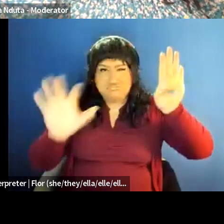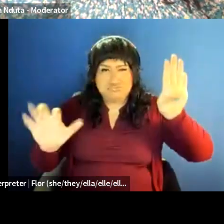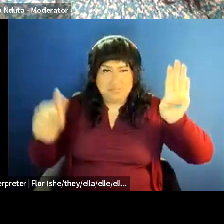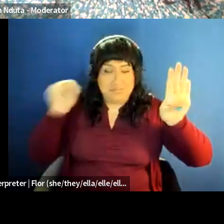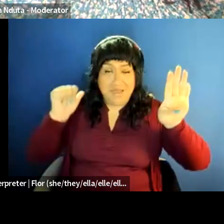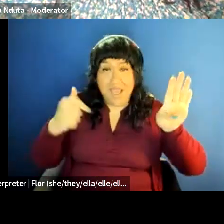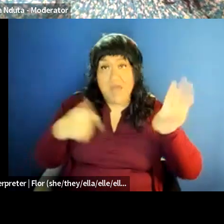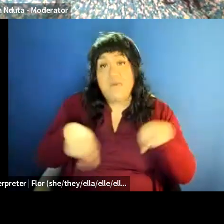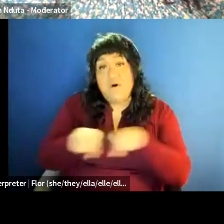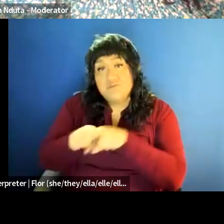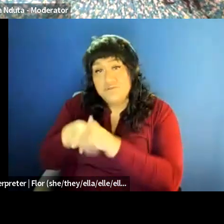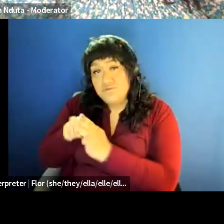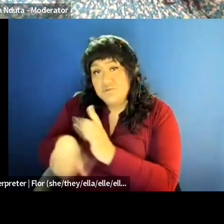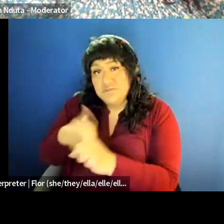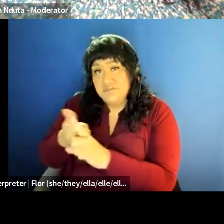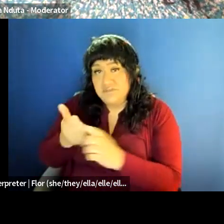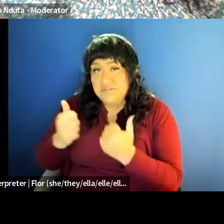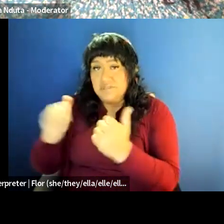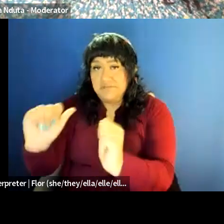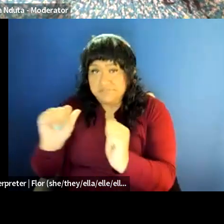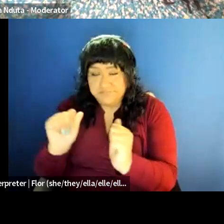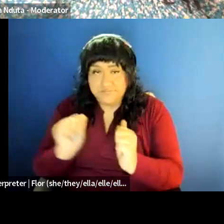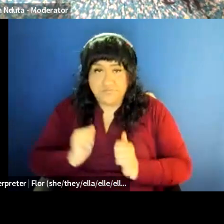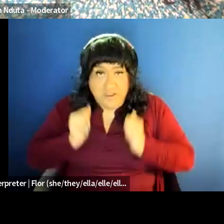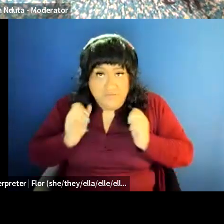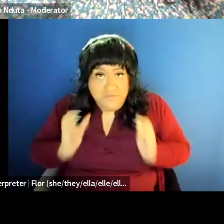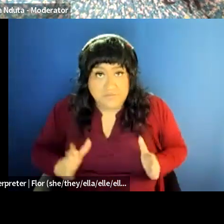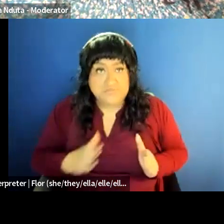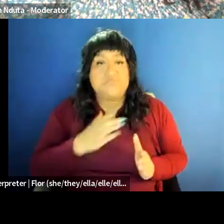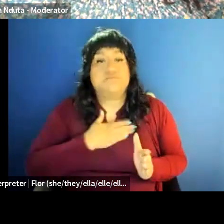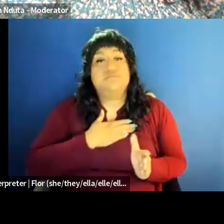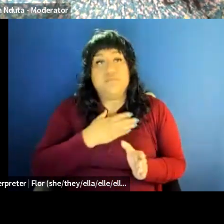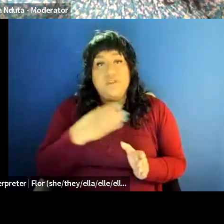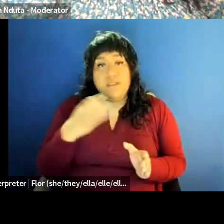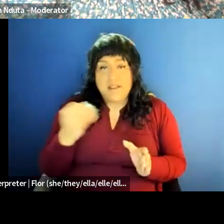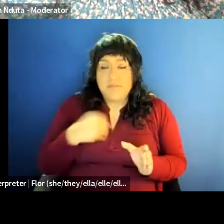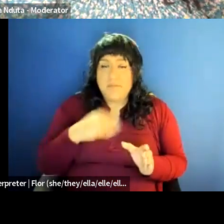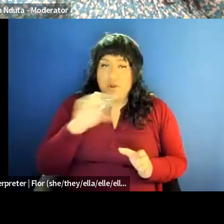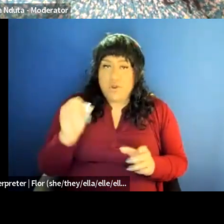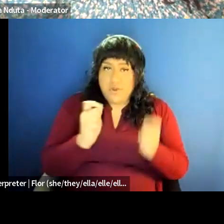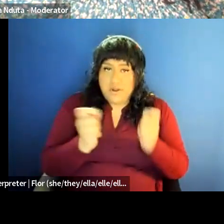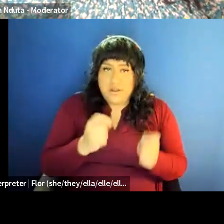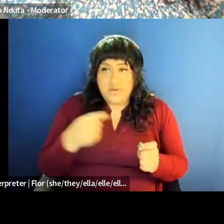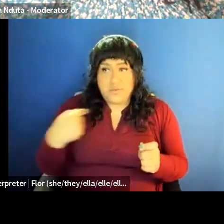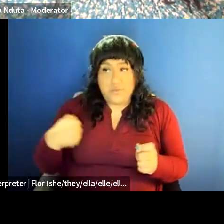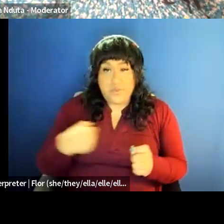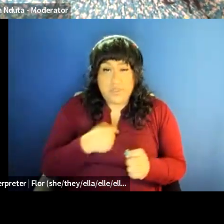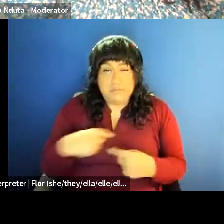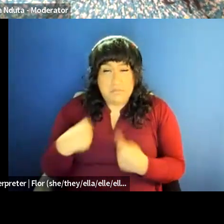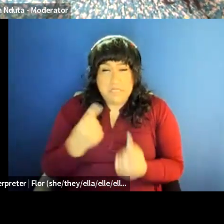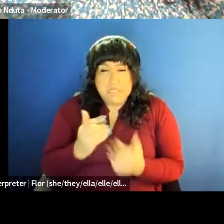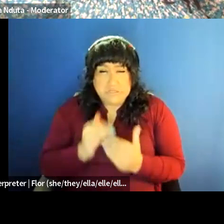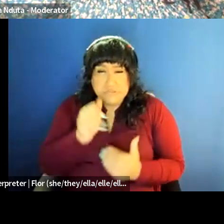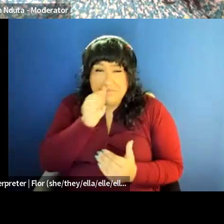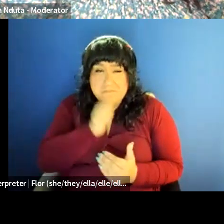I'm a suicide attempt survivor. I'm a psychiatric survivor. And I am a co-editor of We've Been Too Patient, Voices from Radical Mental